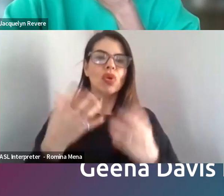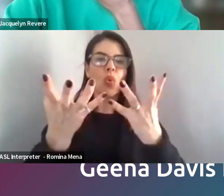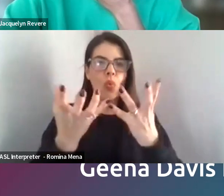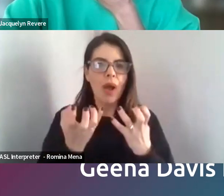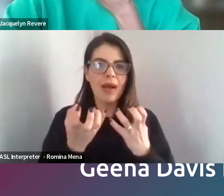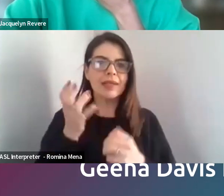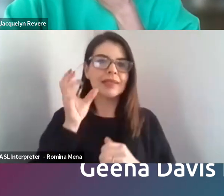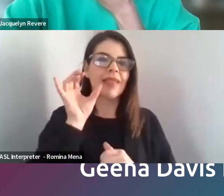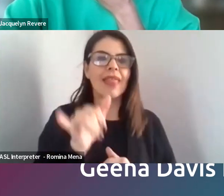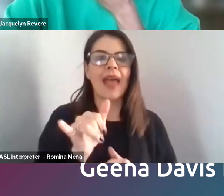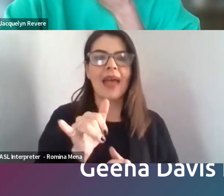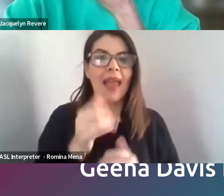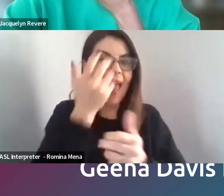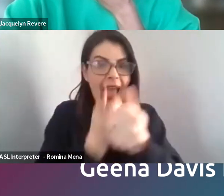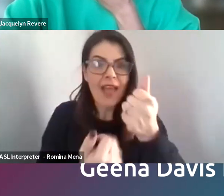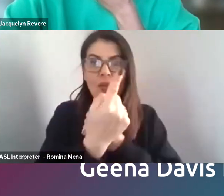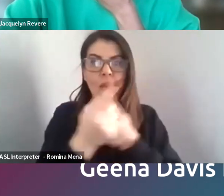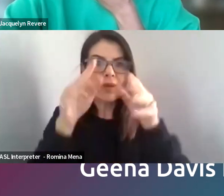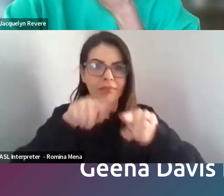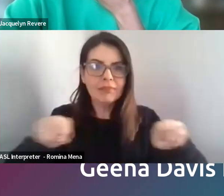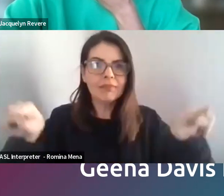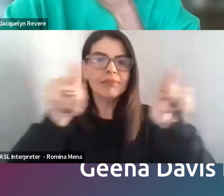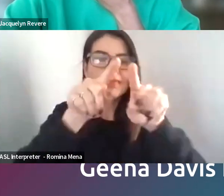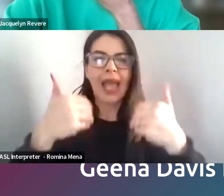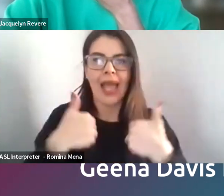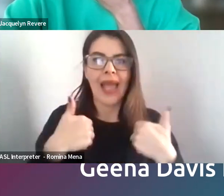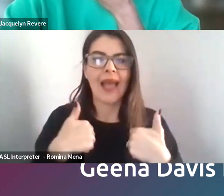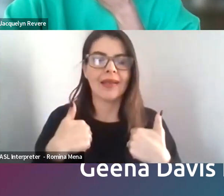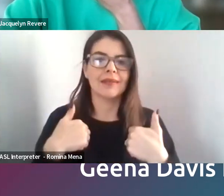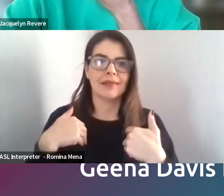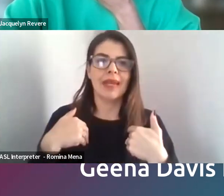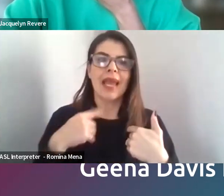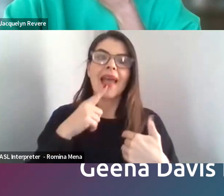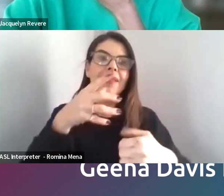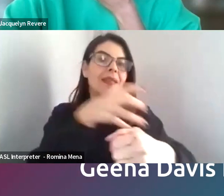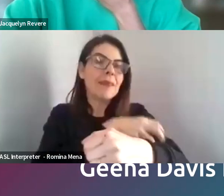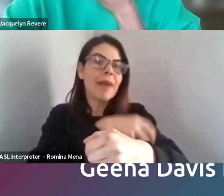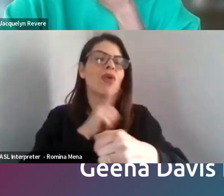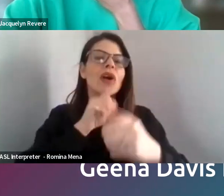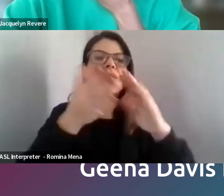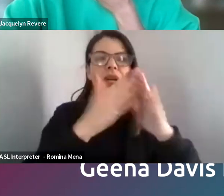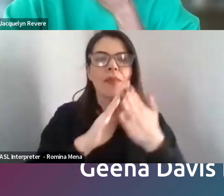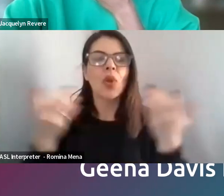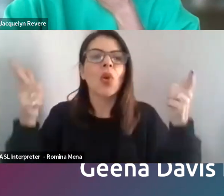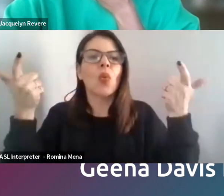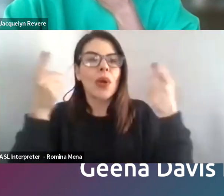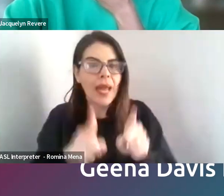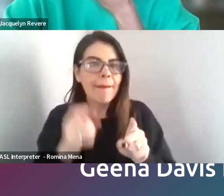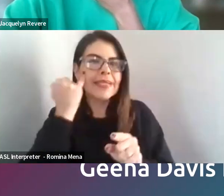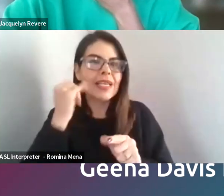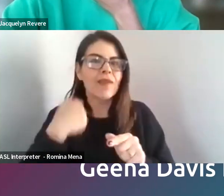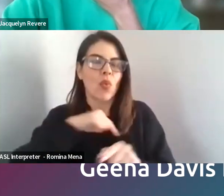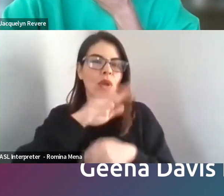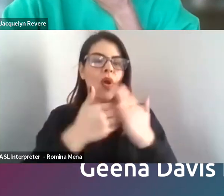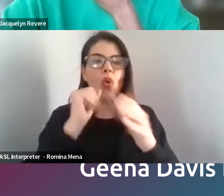that everyone else has, and even still the power of community, what happens when we come together